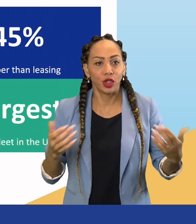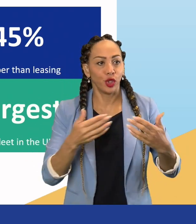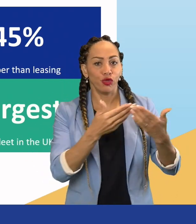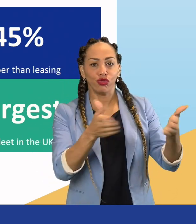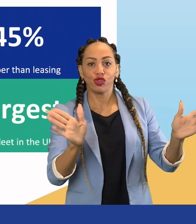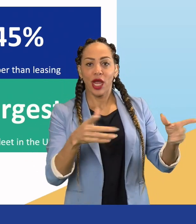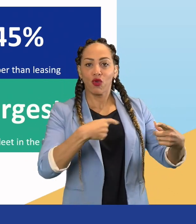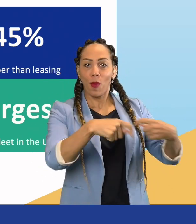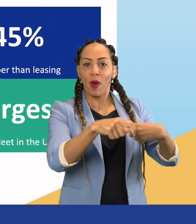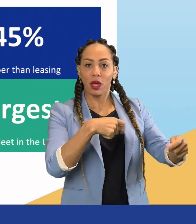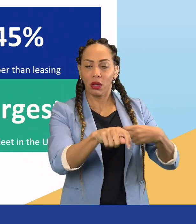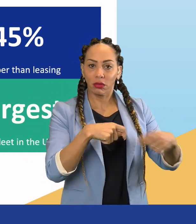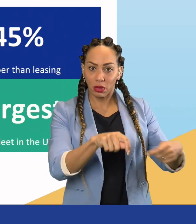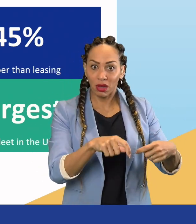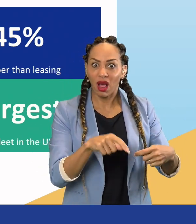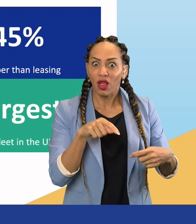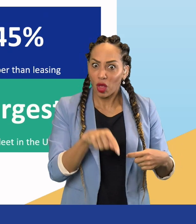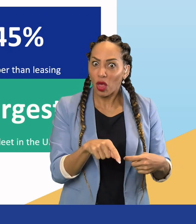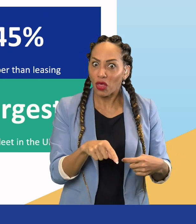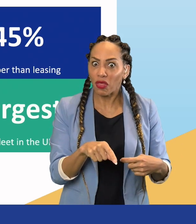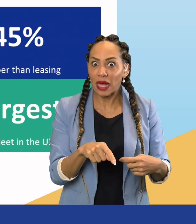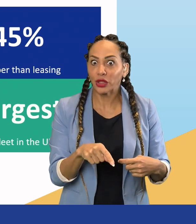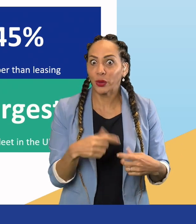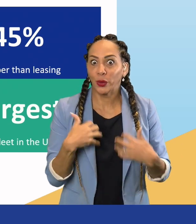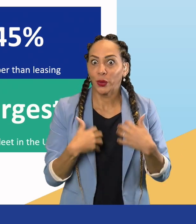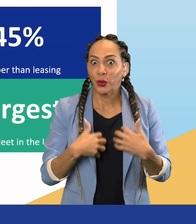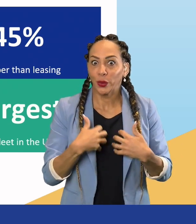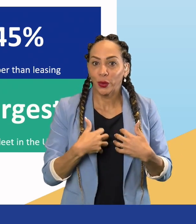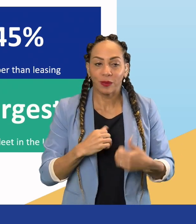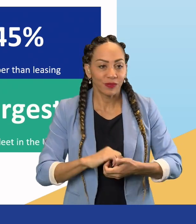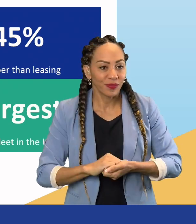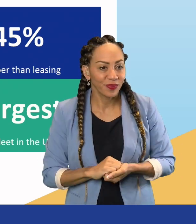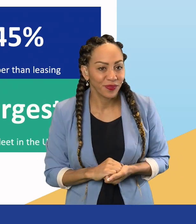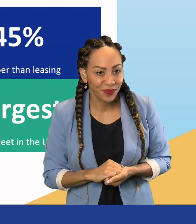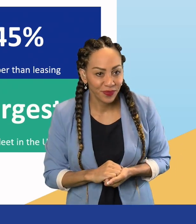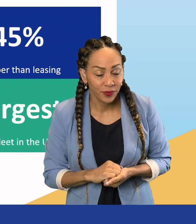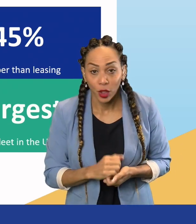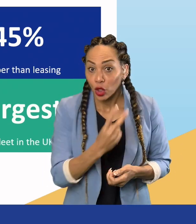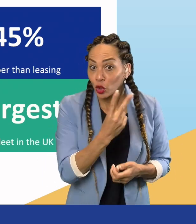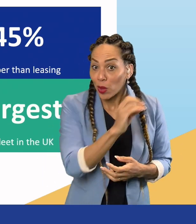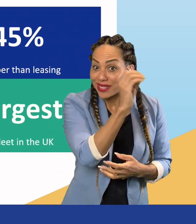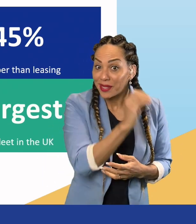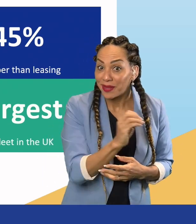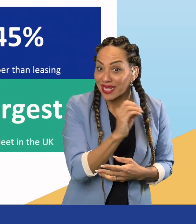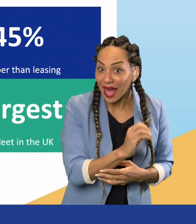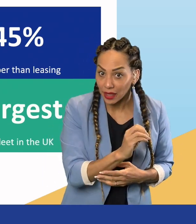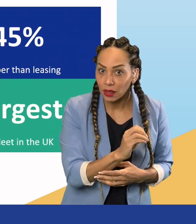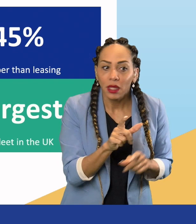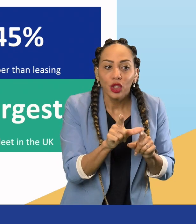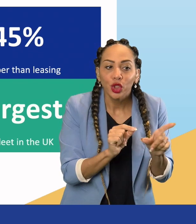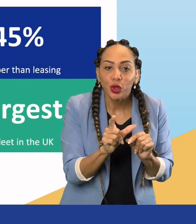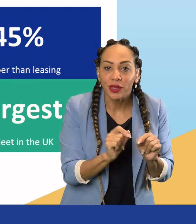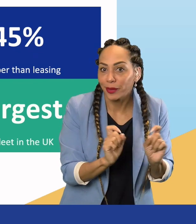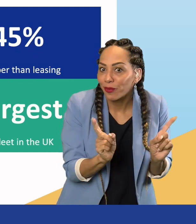value, compelling proposition. Now, some exciting things that are going on. 20% of our customers are choosing EV, which is brilliant. So